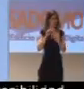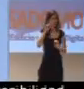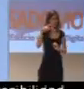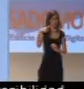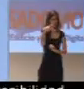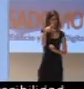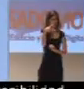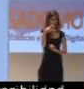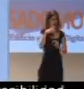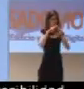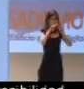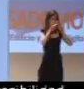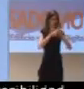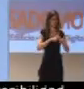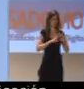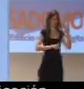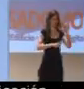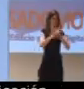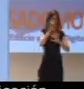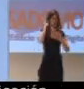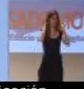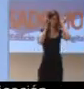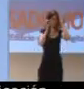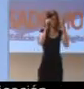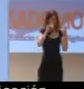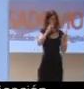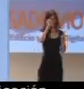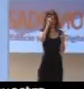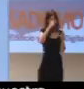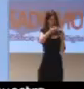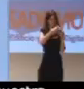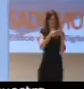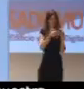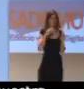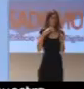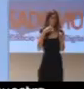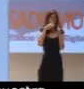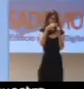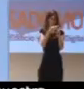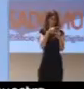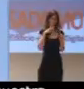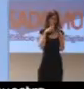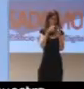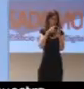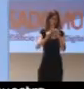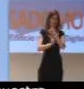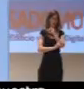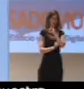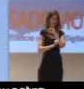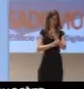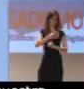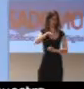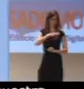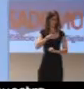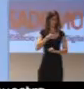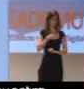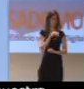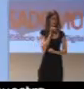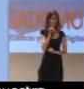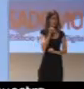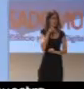in third-generation technology. We had, as a strategic